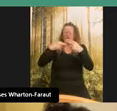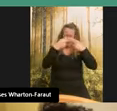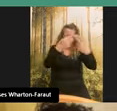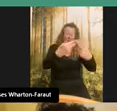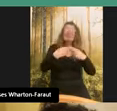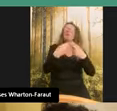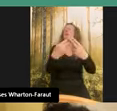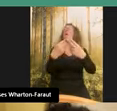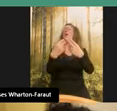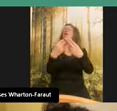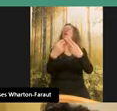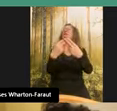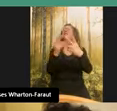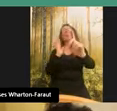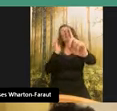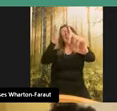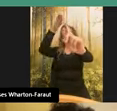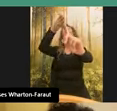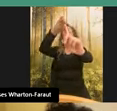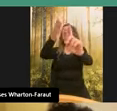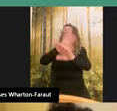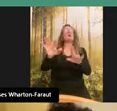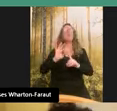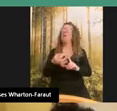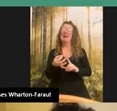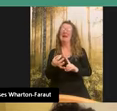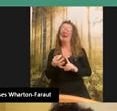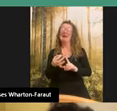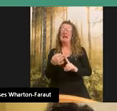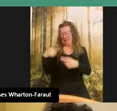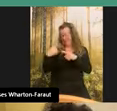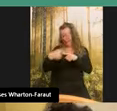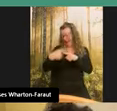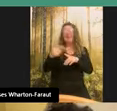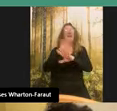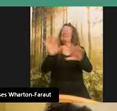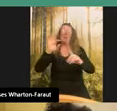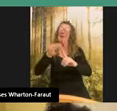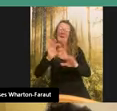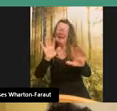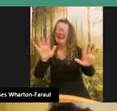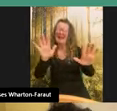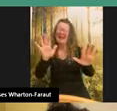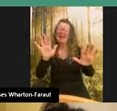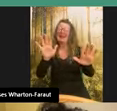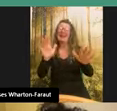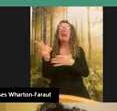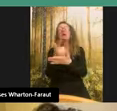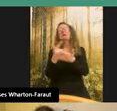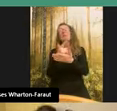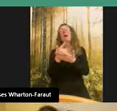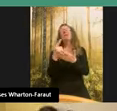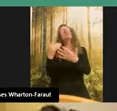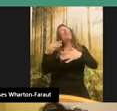So the destination is not the point, speed is not the point, linear movement is not the point. So I'm just